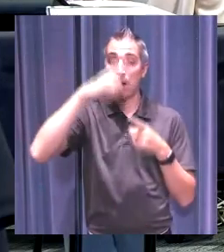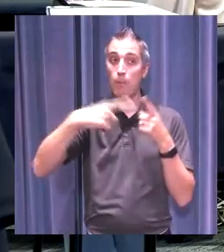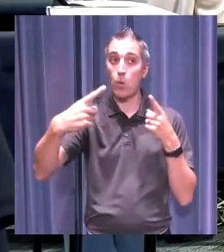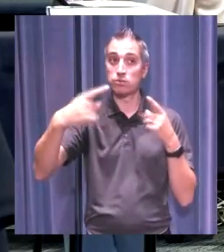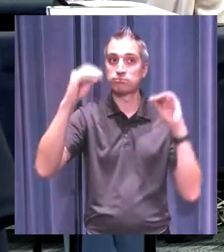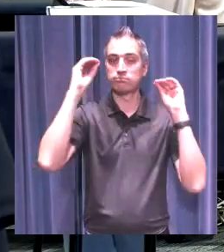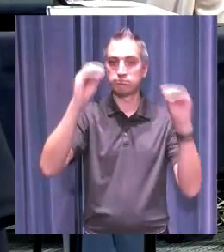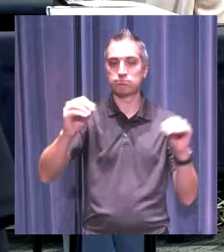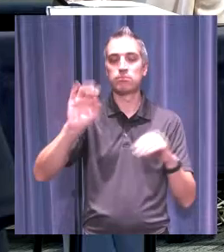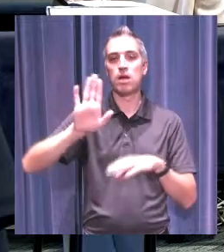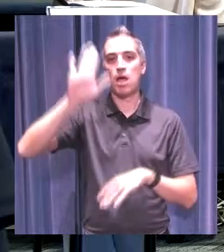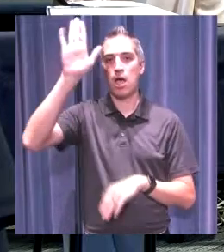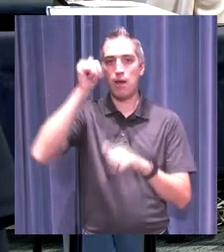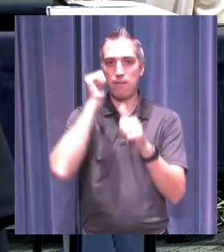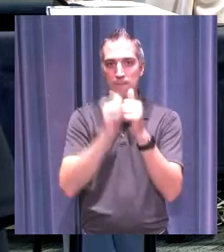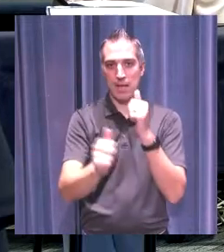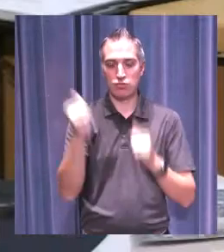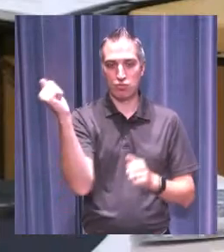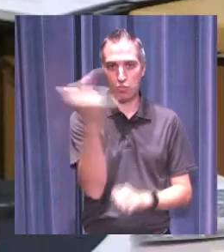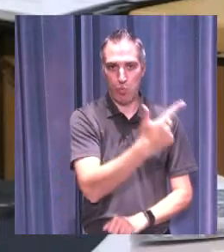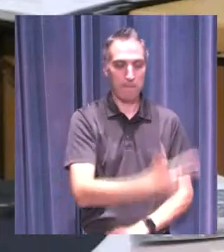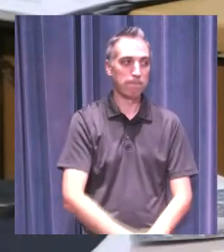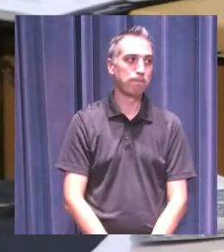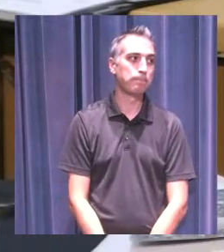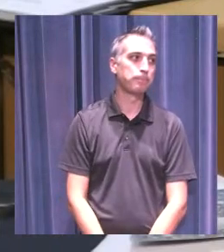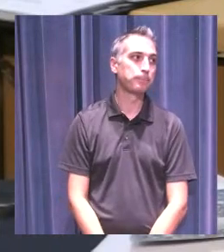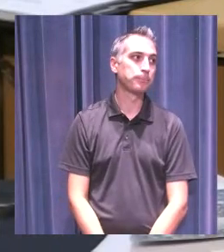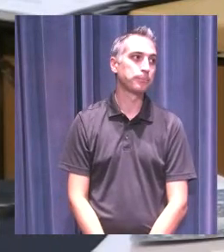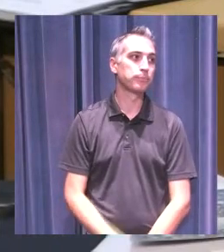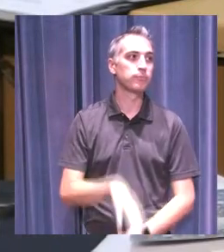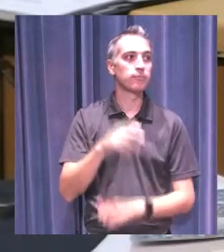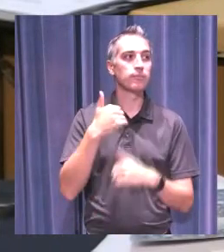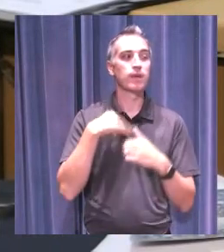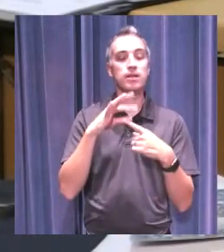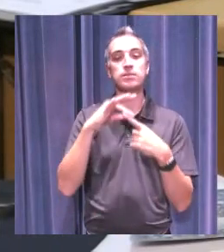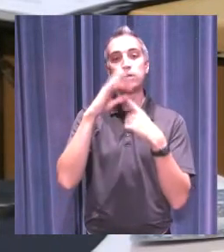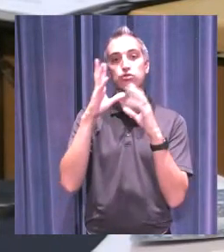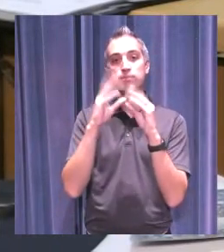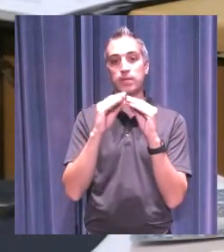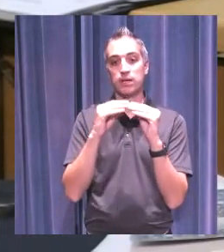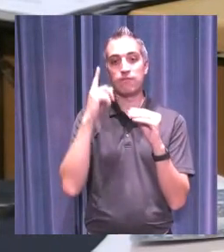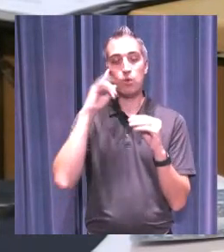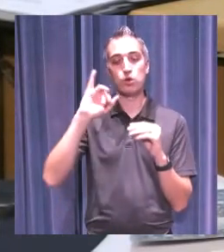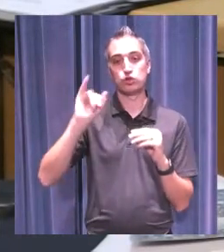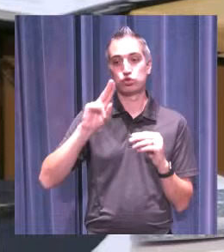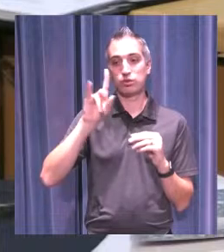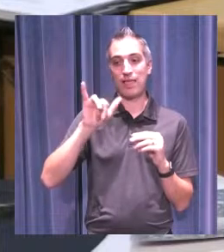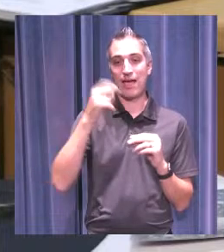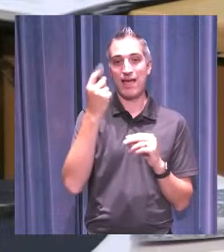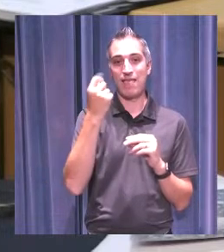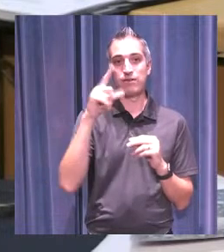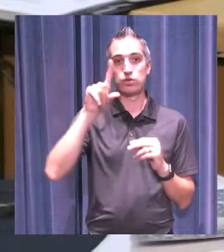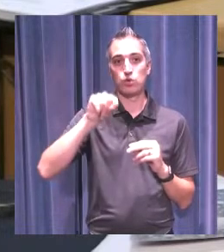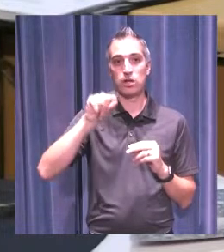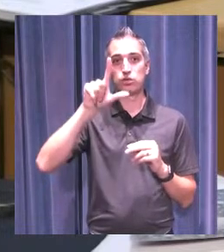nays. The ayes have it, passed unanimously. Approval of the special meeting minutes of July 11th,